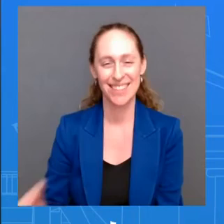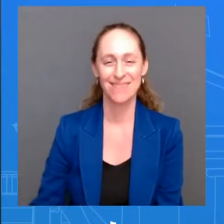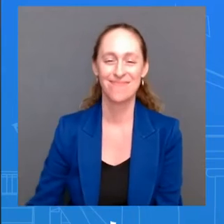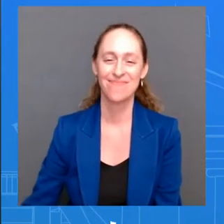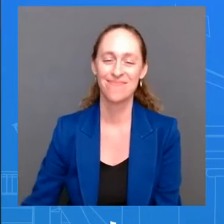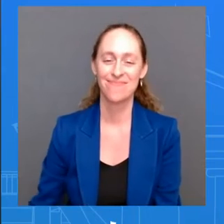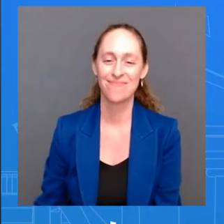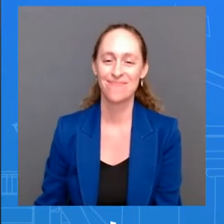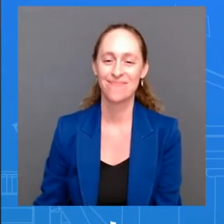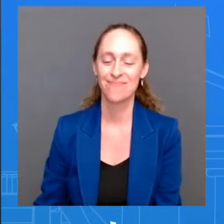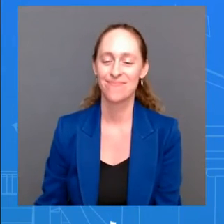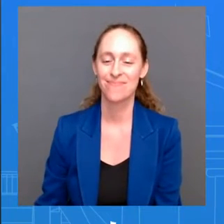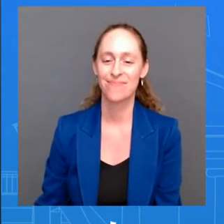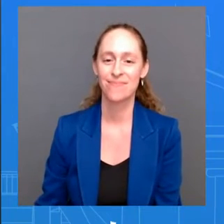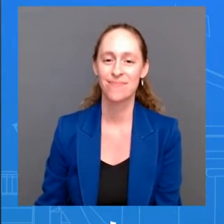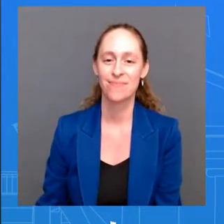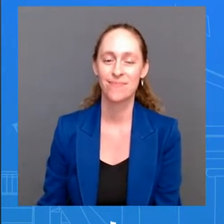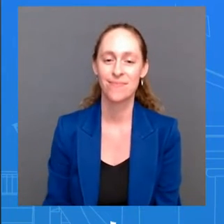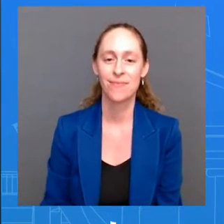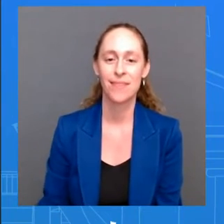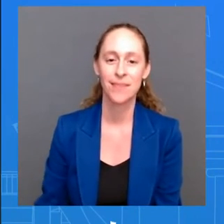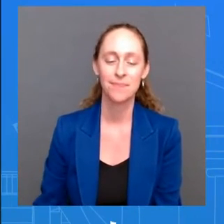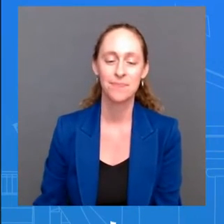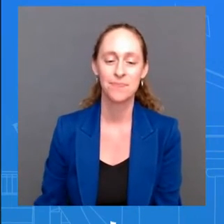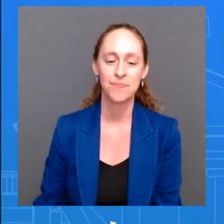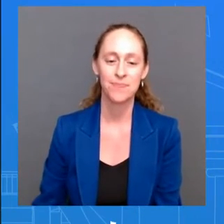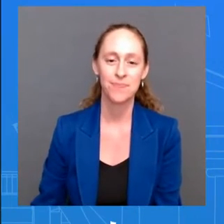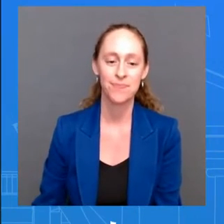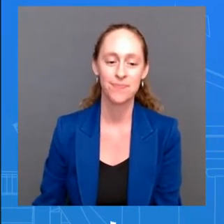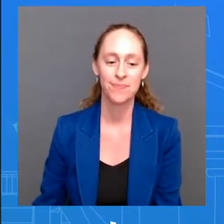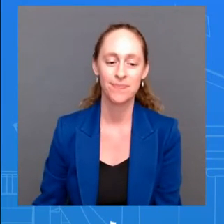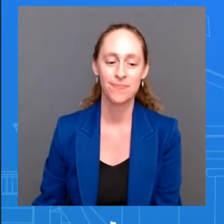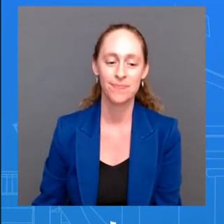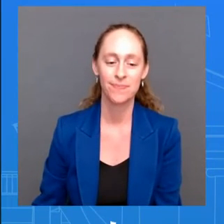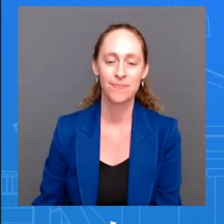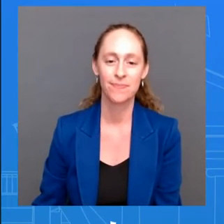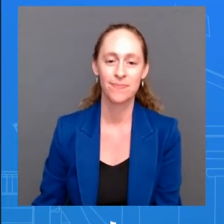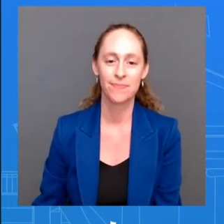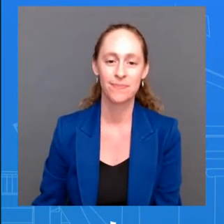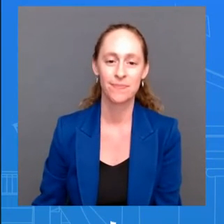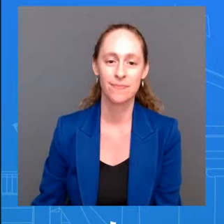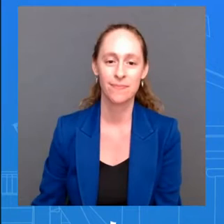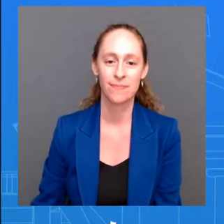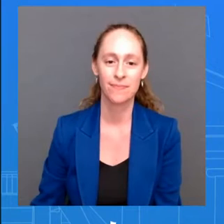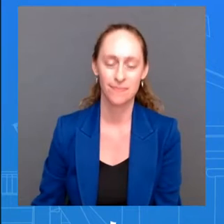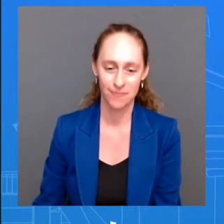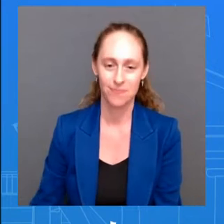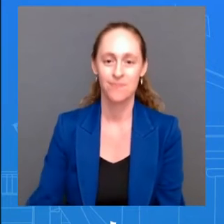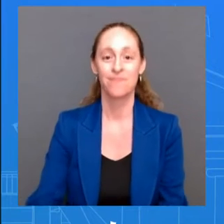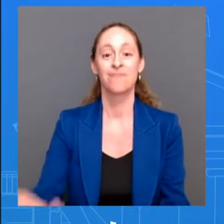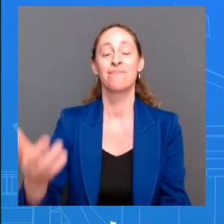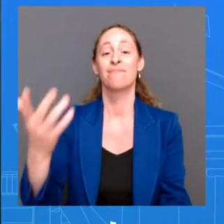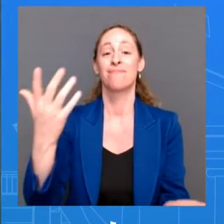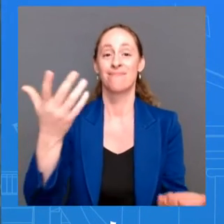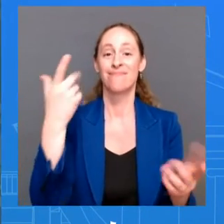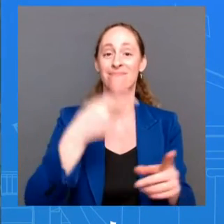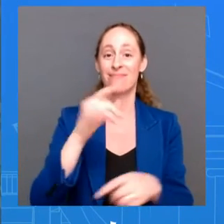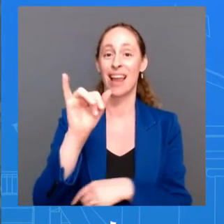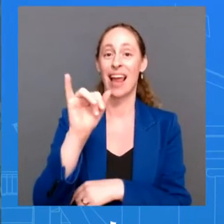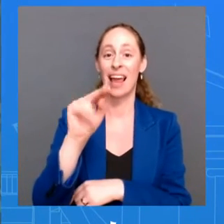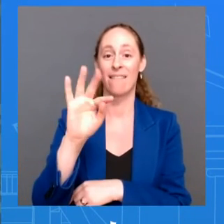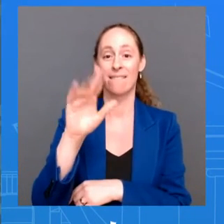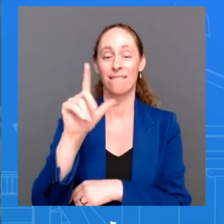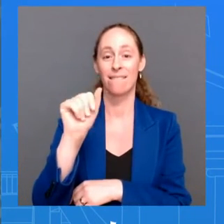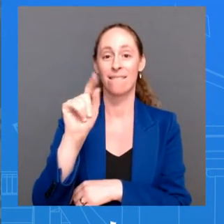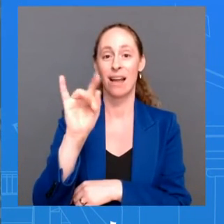Okay. So the Inflation Reduction Act goes squarely at many of the biggest